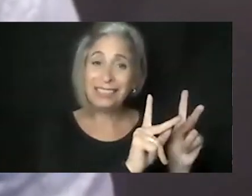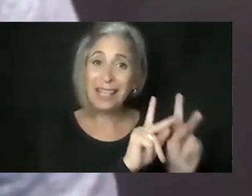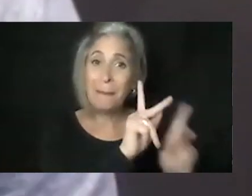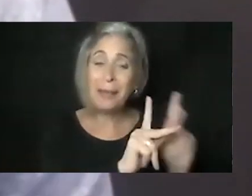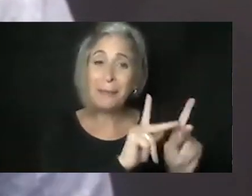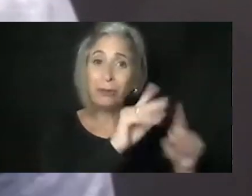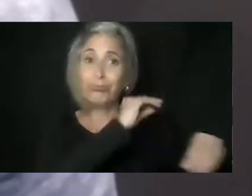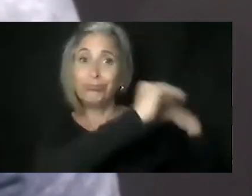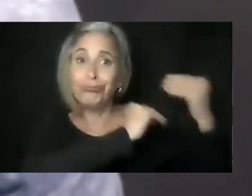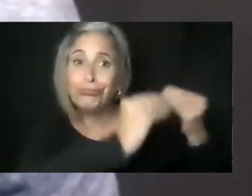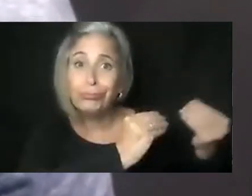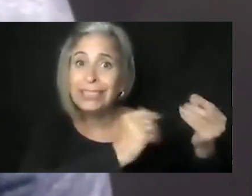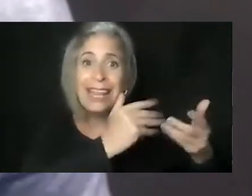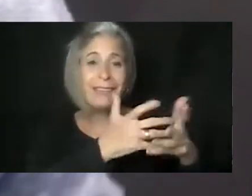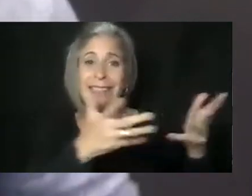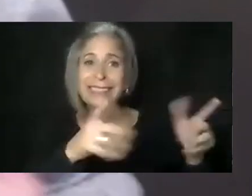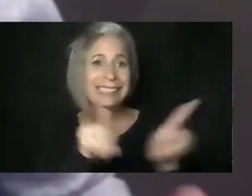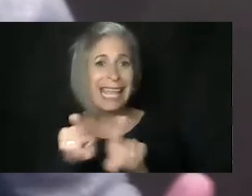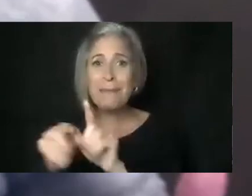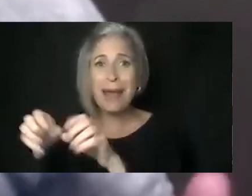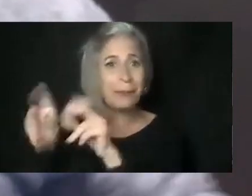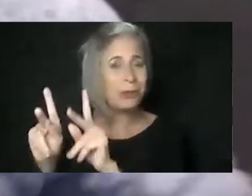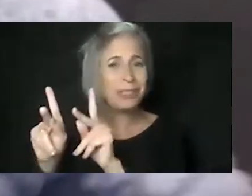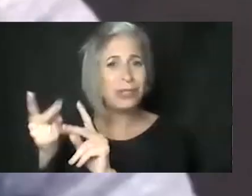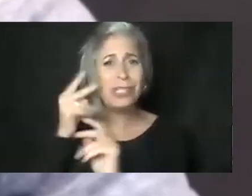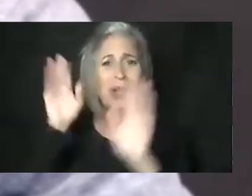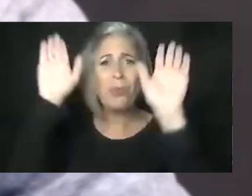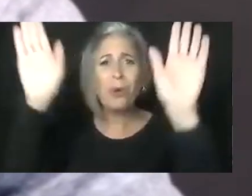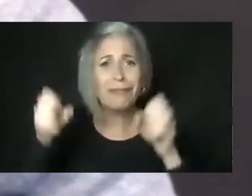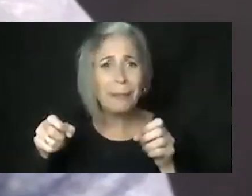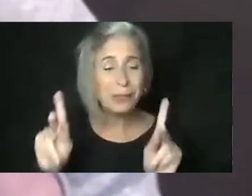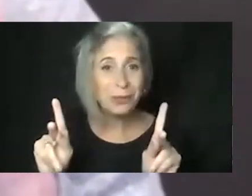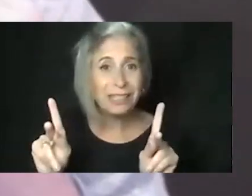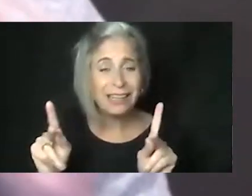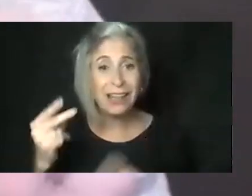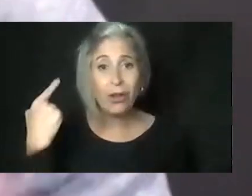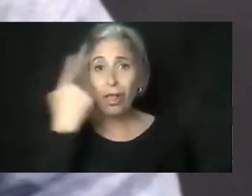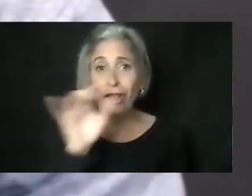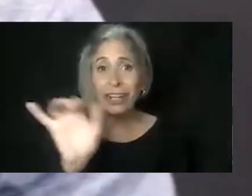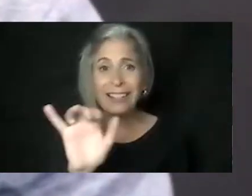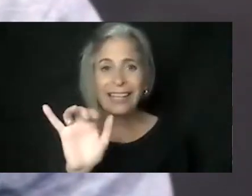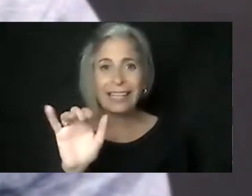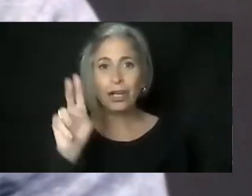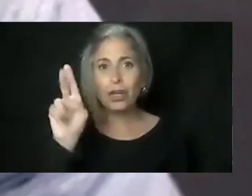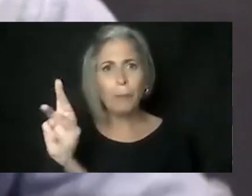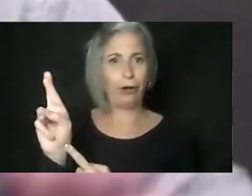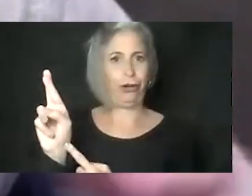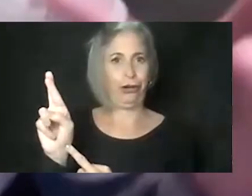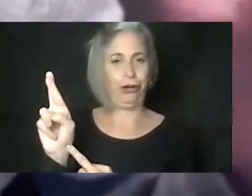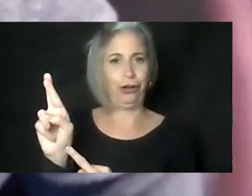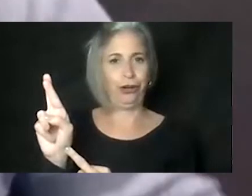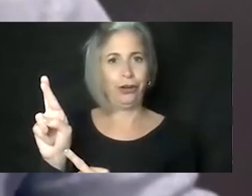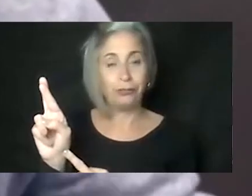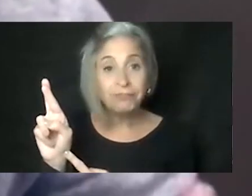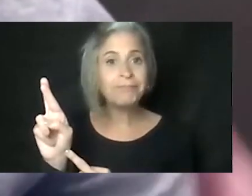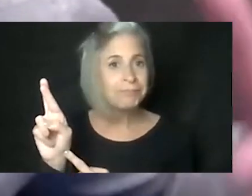traditionally just not had as many opportunities as everybody else, we see this great opportunity. And you look at it like what Uber did,